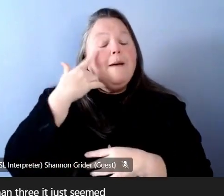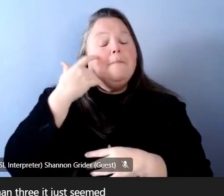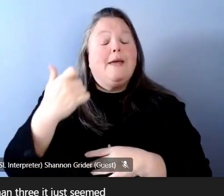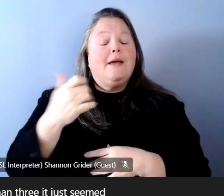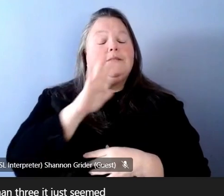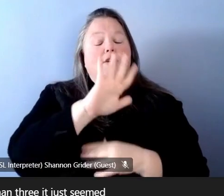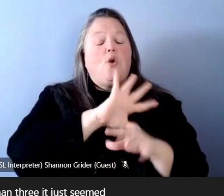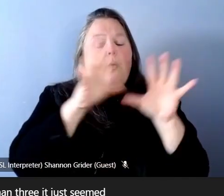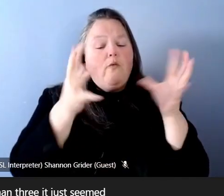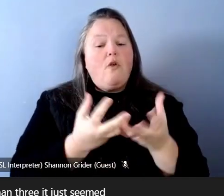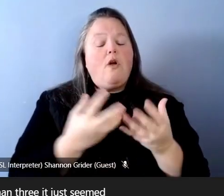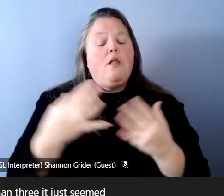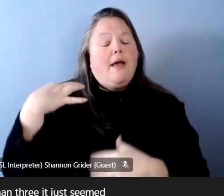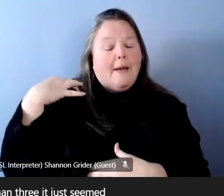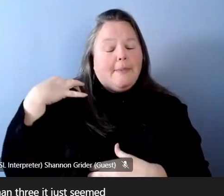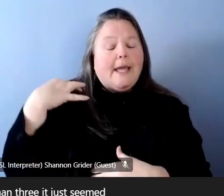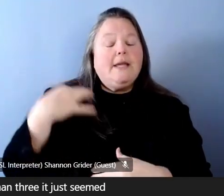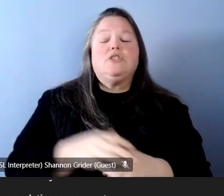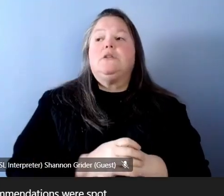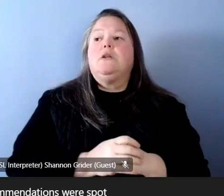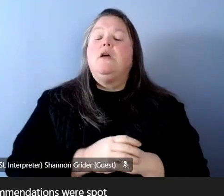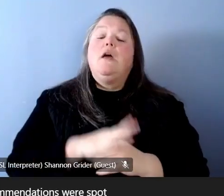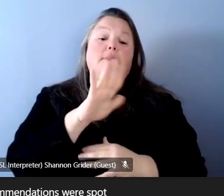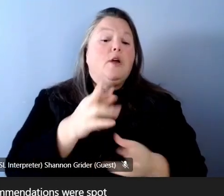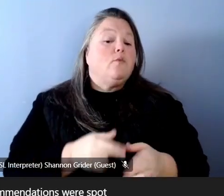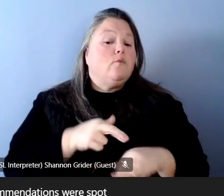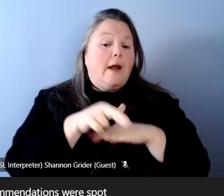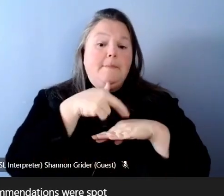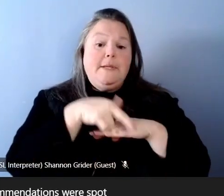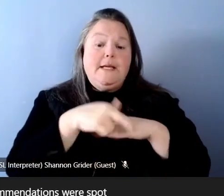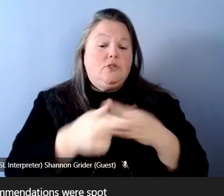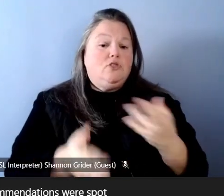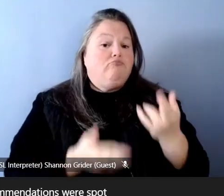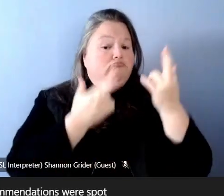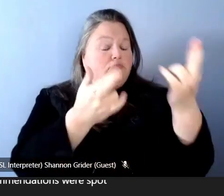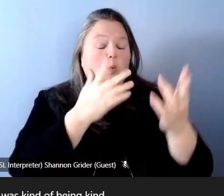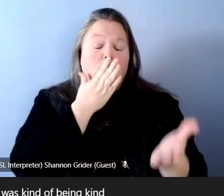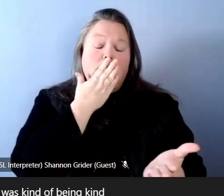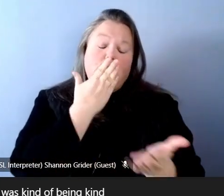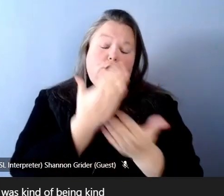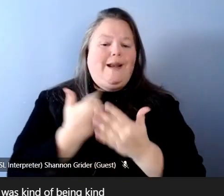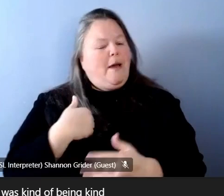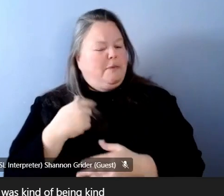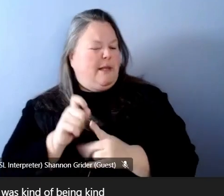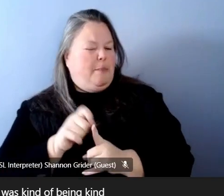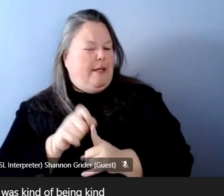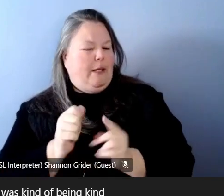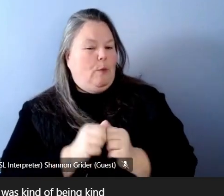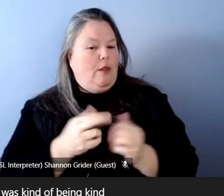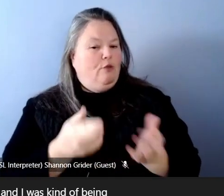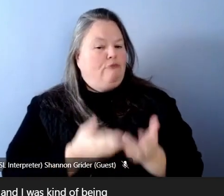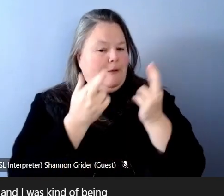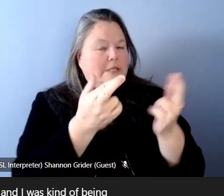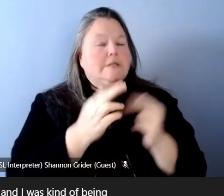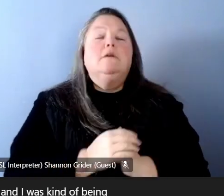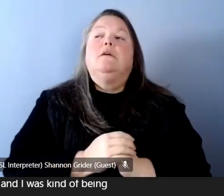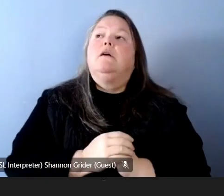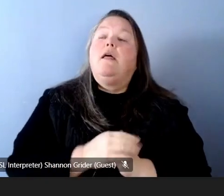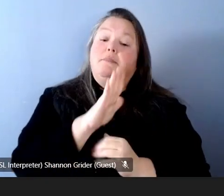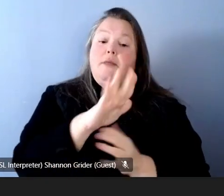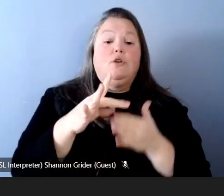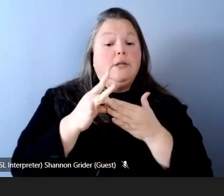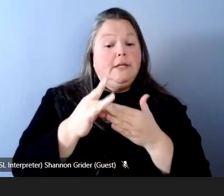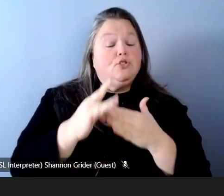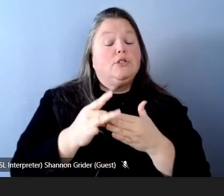their recommendations were spot on. I was reading through those and I was kind of being kind of picky with those. And their leadership roles